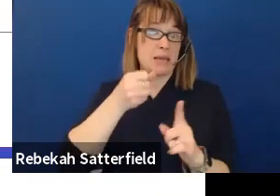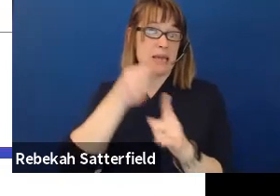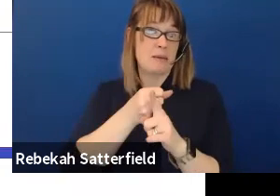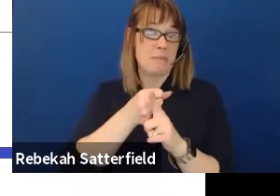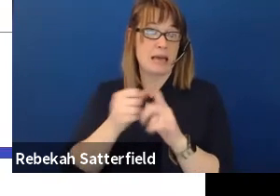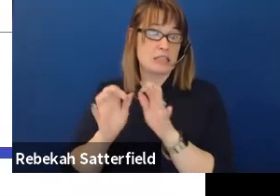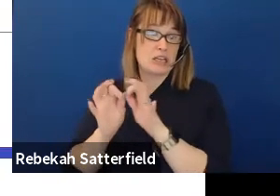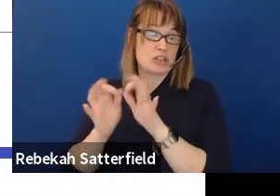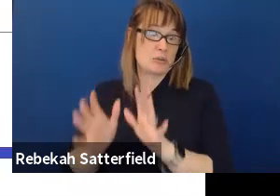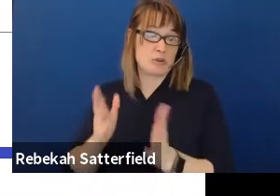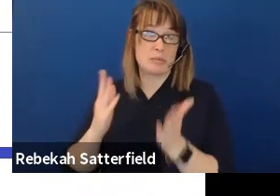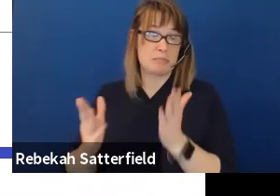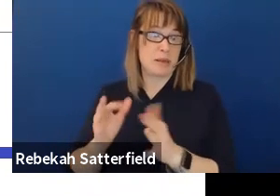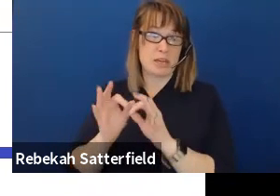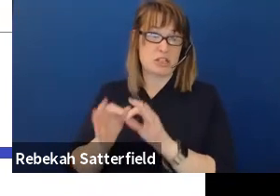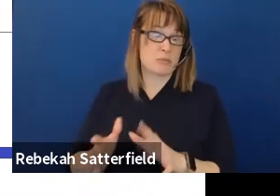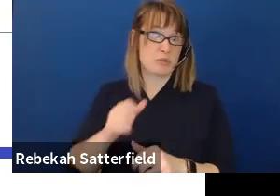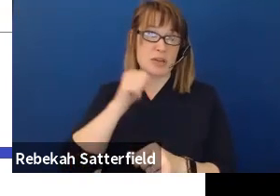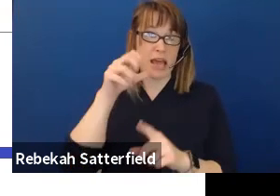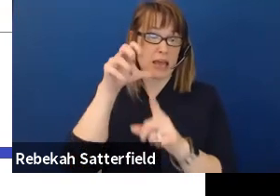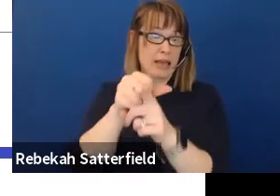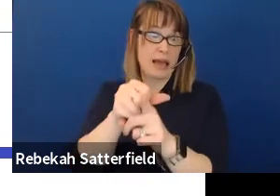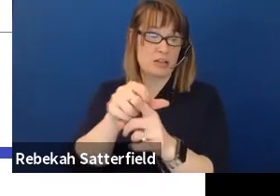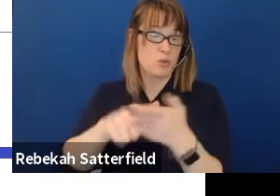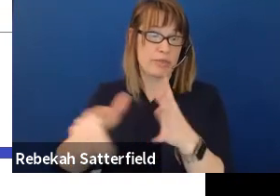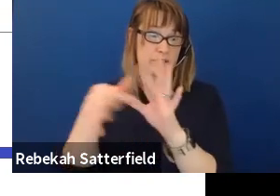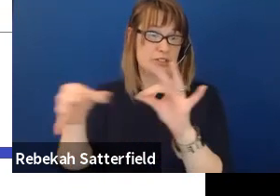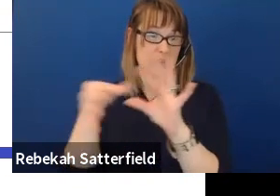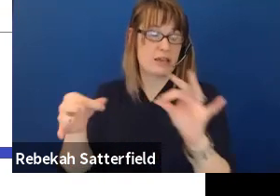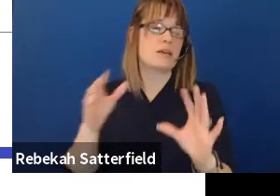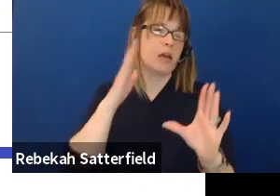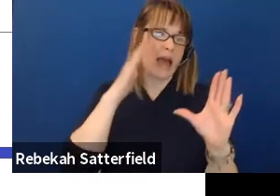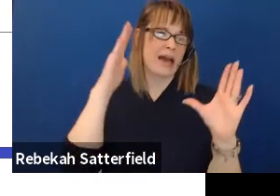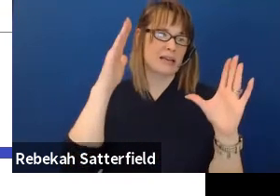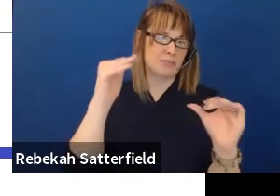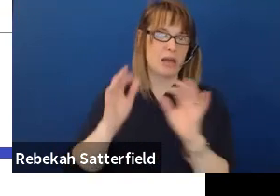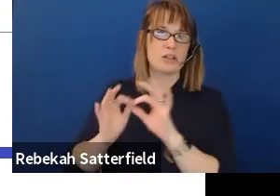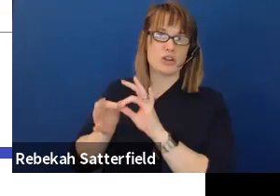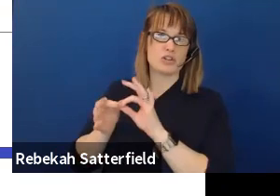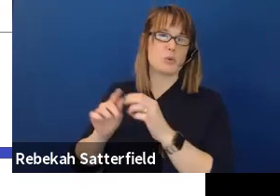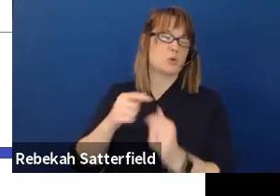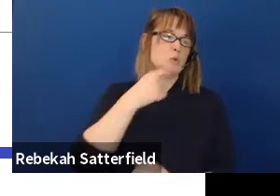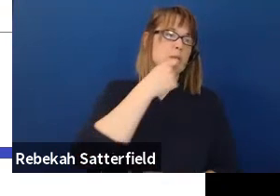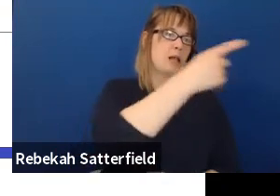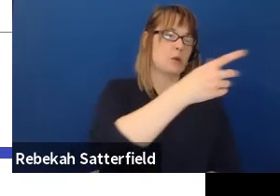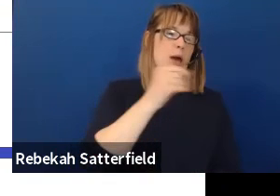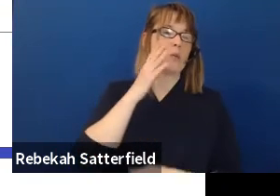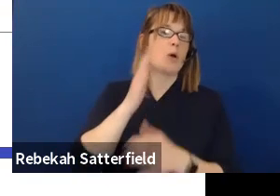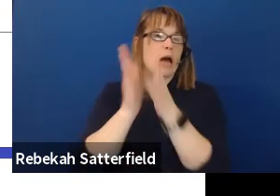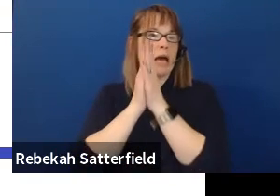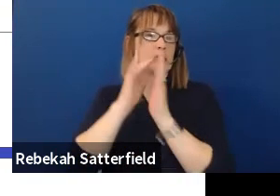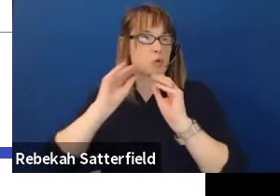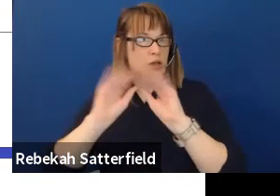interpreter to grasp an important utterance. So expect that they will let you know and they will be asking for clarification